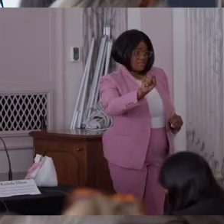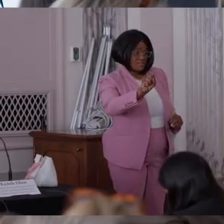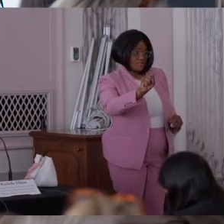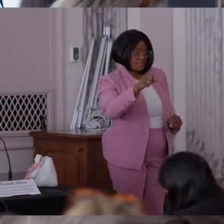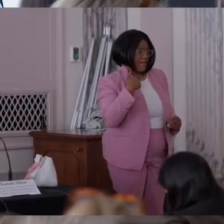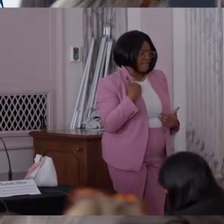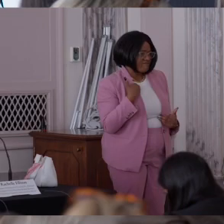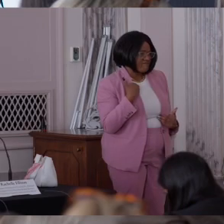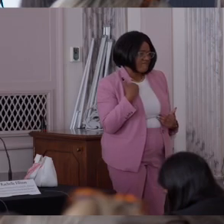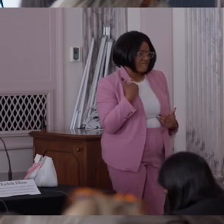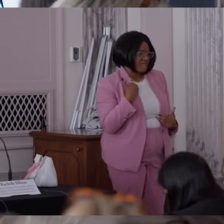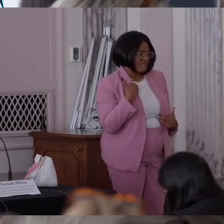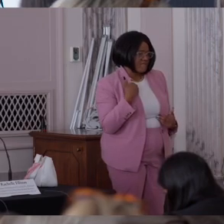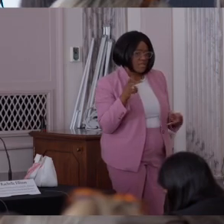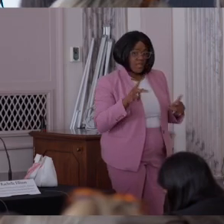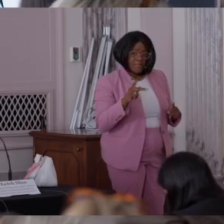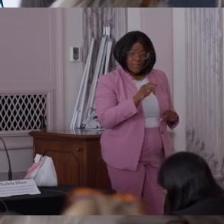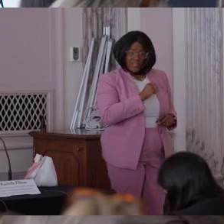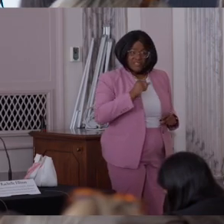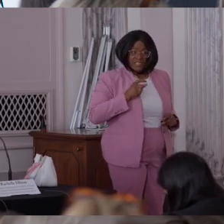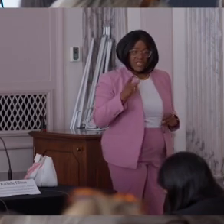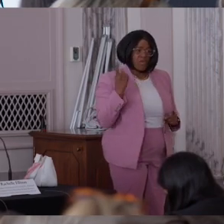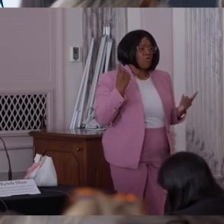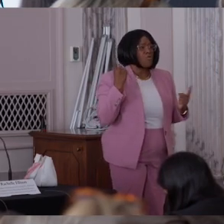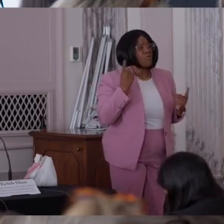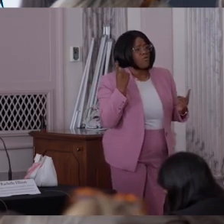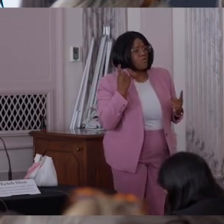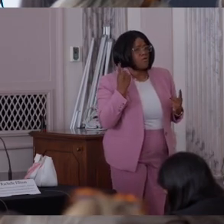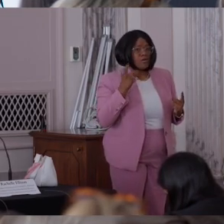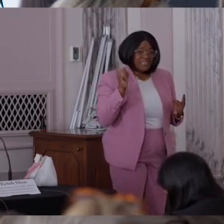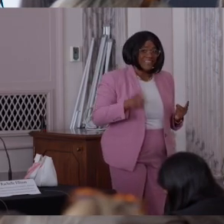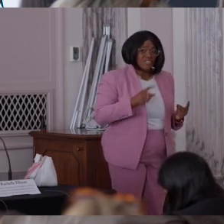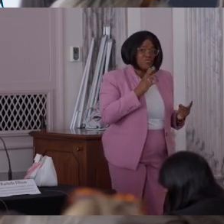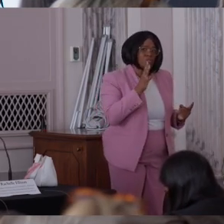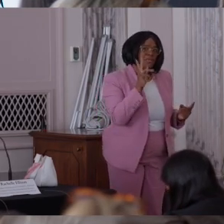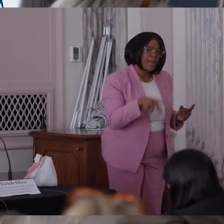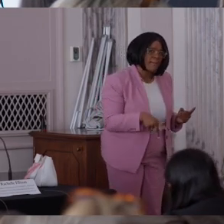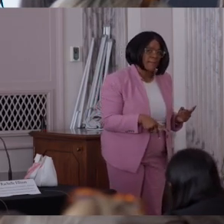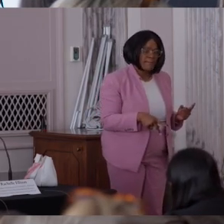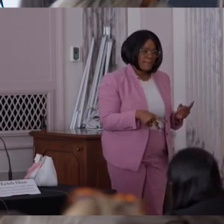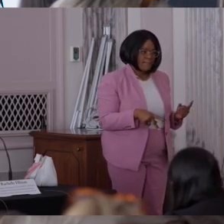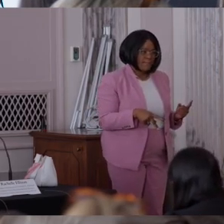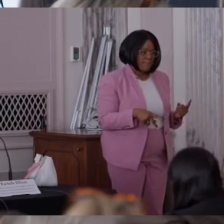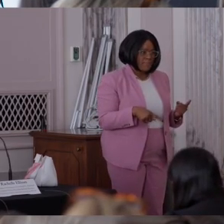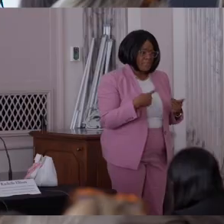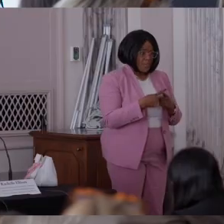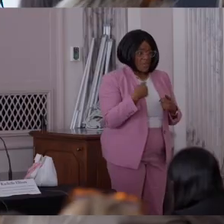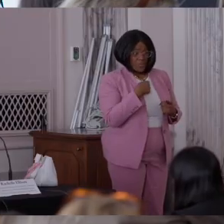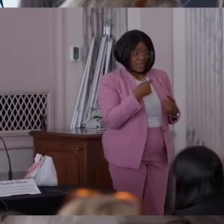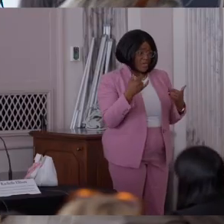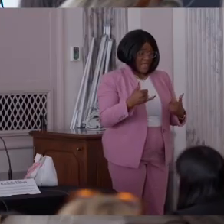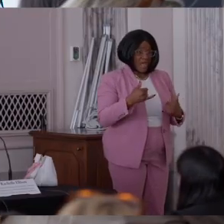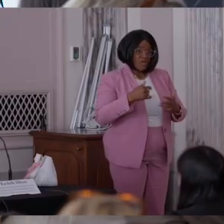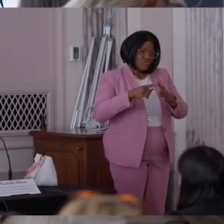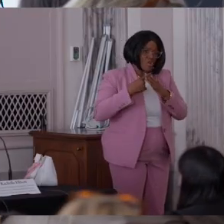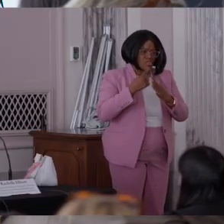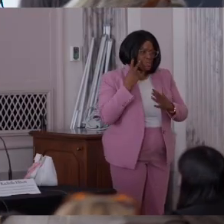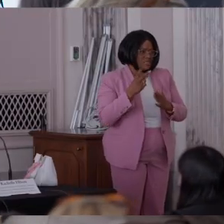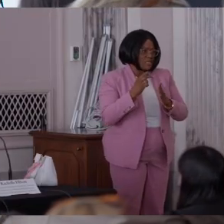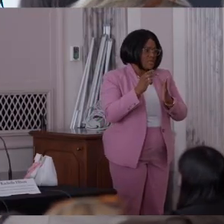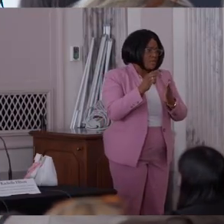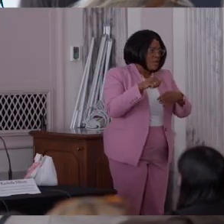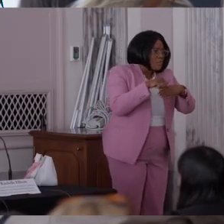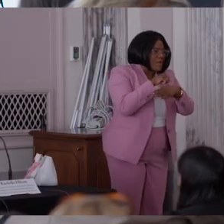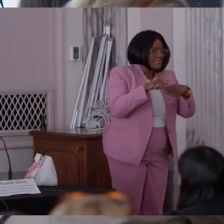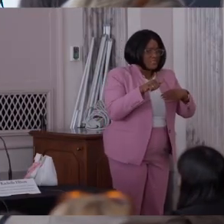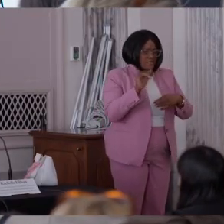in the Senate that are really concerned, but we need you to speak out when we're entering into practices that mirror